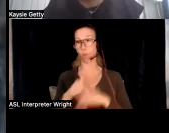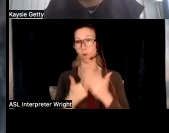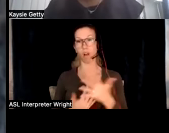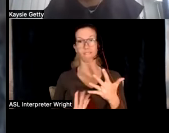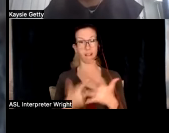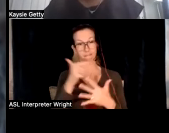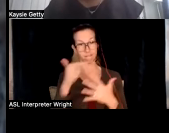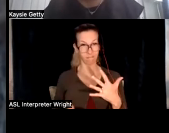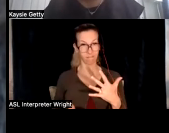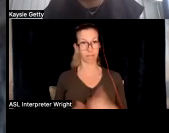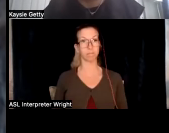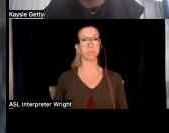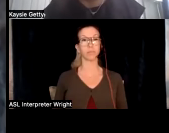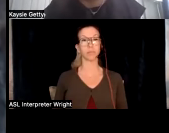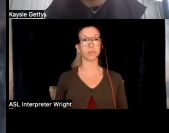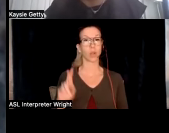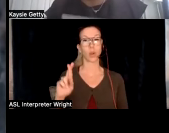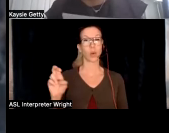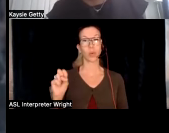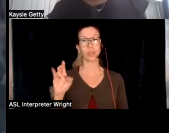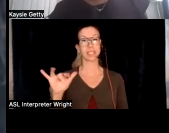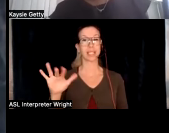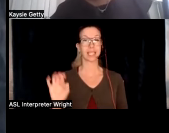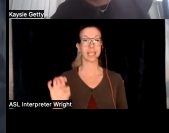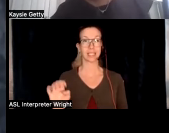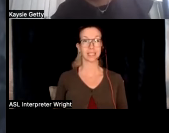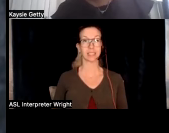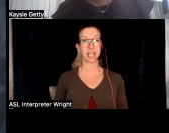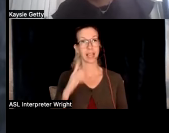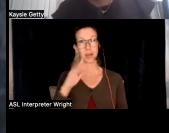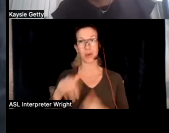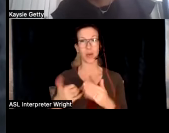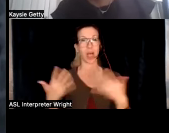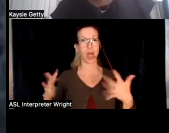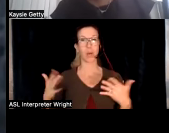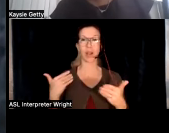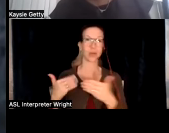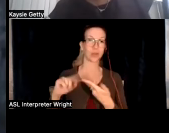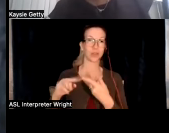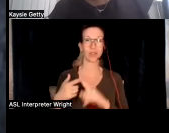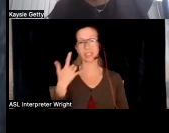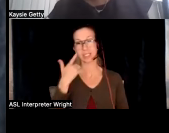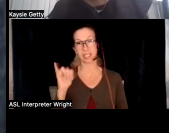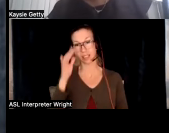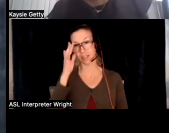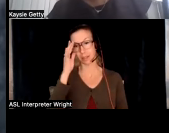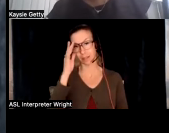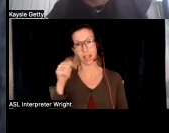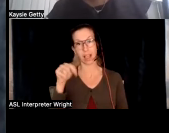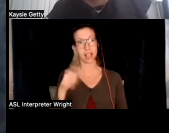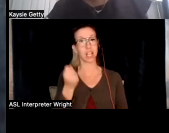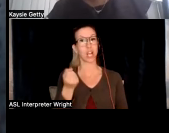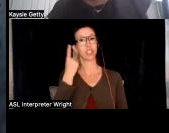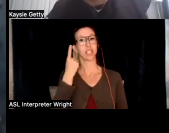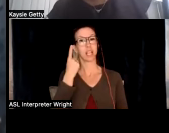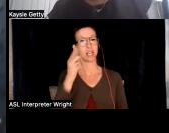resilience, because I feel like you're all already our close friends there in California. I'm just going to acknowledge to you all that our understanding of resilience is really